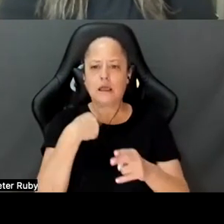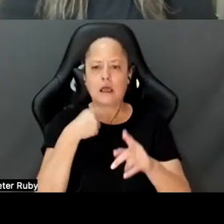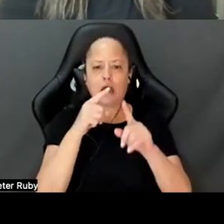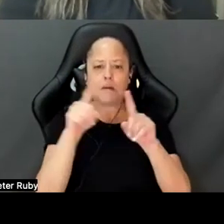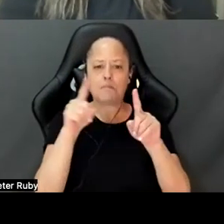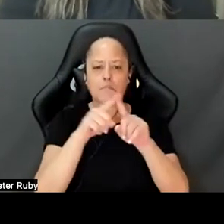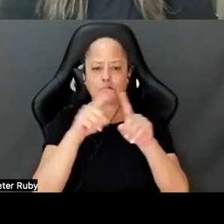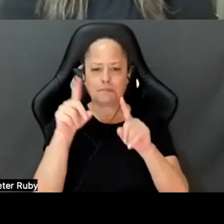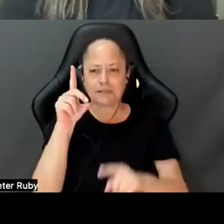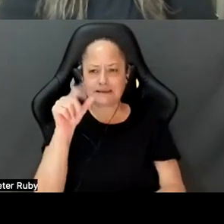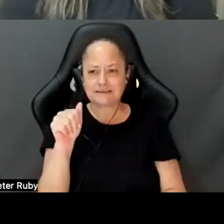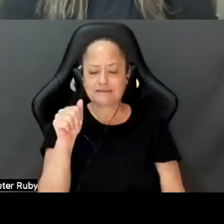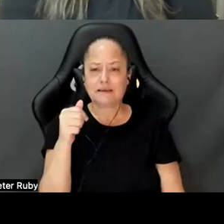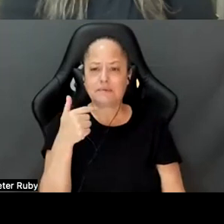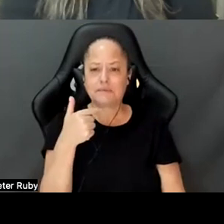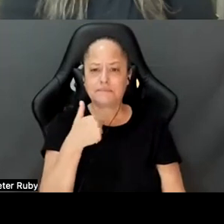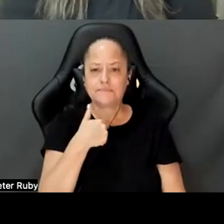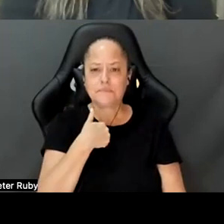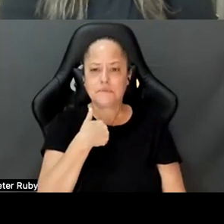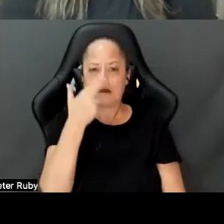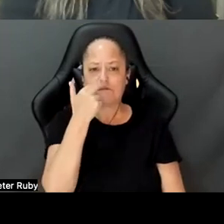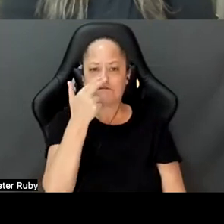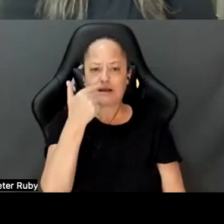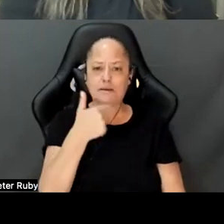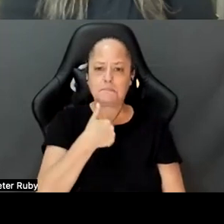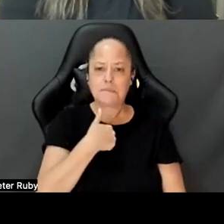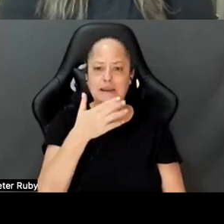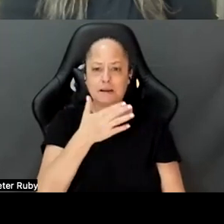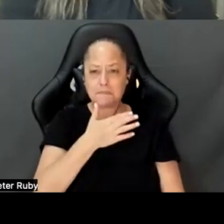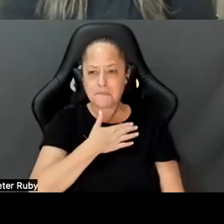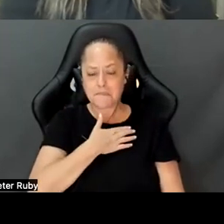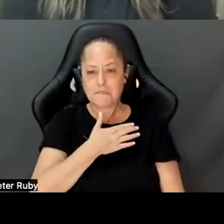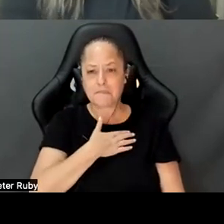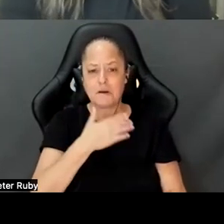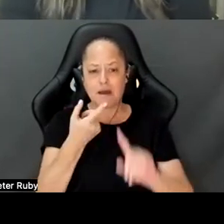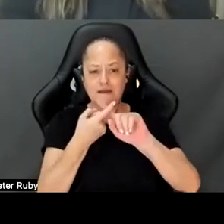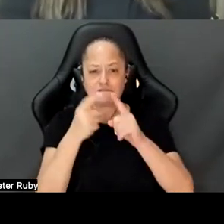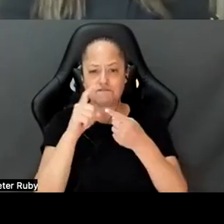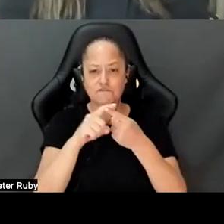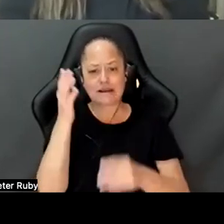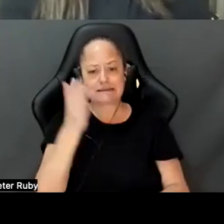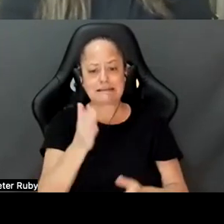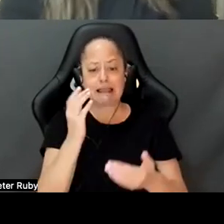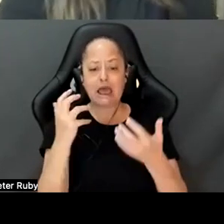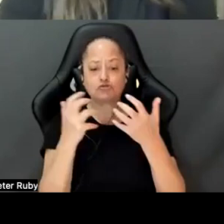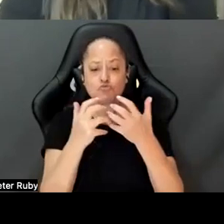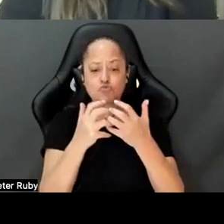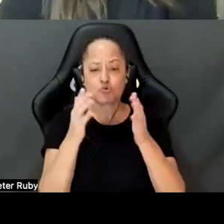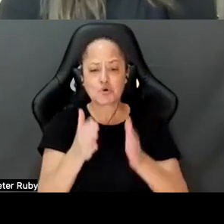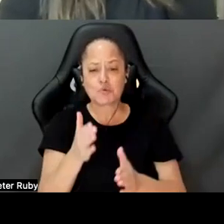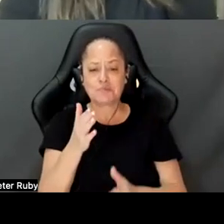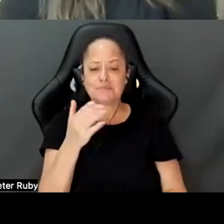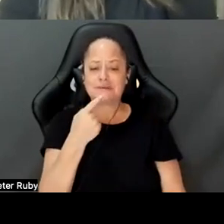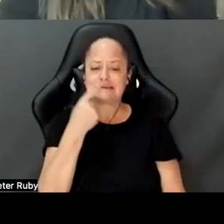multiply disabled, and it's funny, me and my friend slash roommate were saying